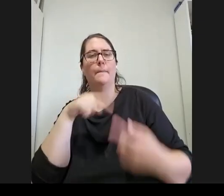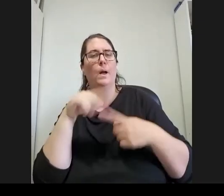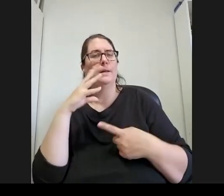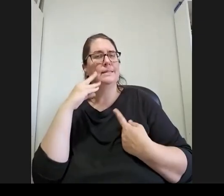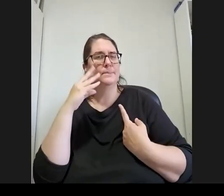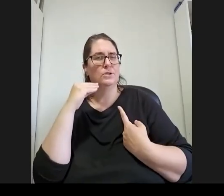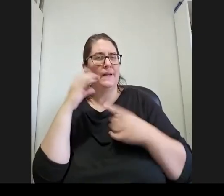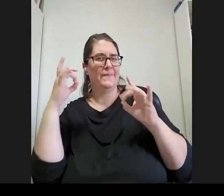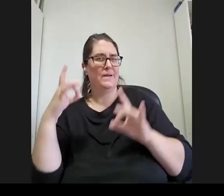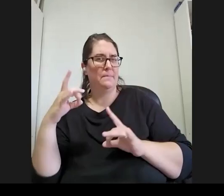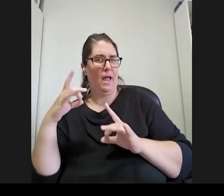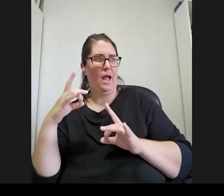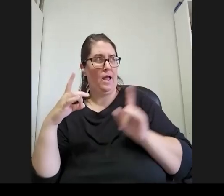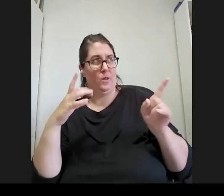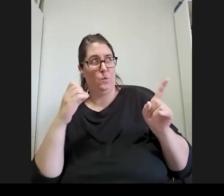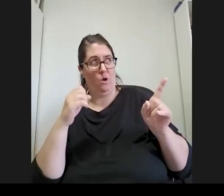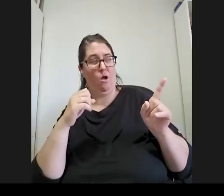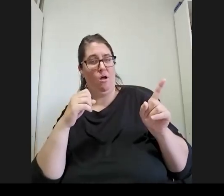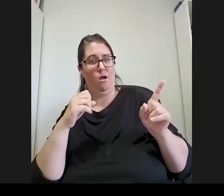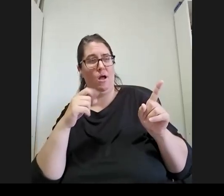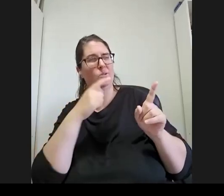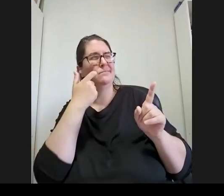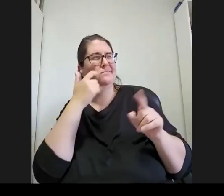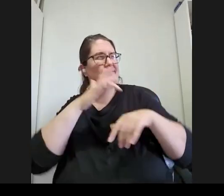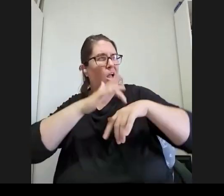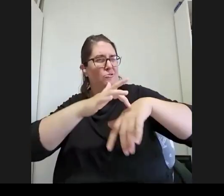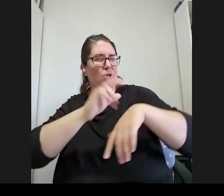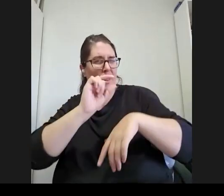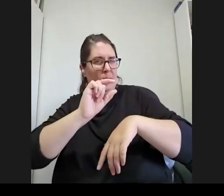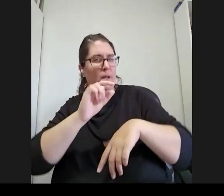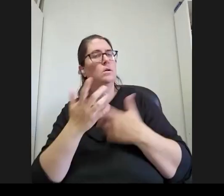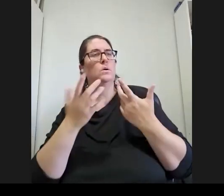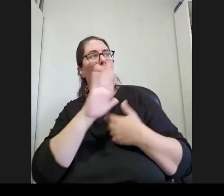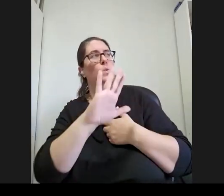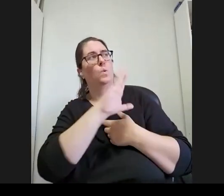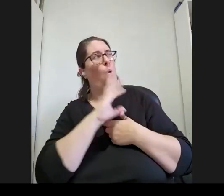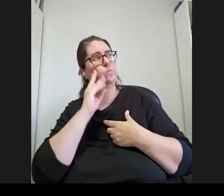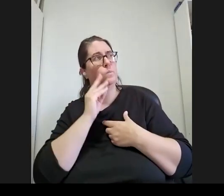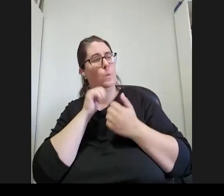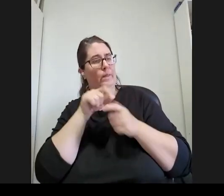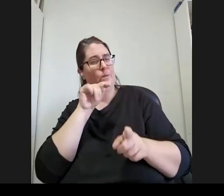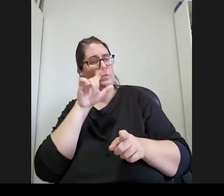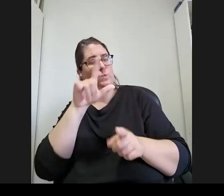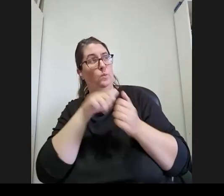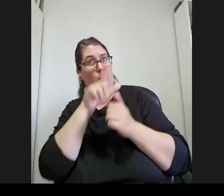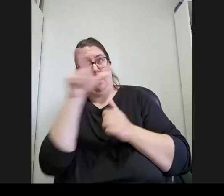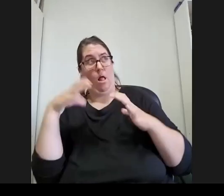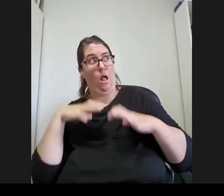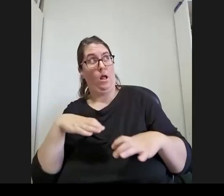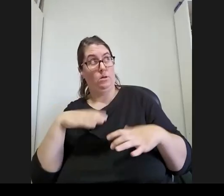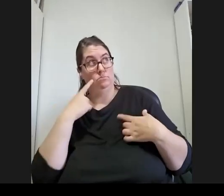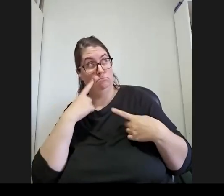and feedback that you've received, and you've been talking a little bit about that as well. What has your experience using the tool with clients?